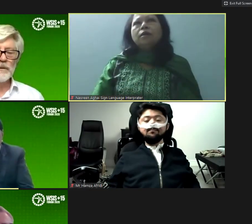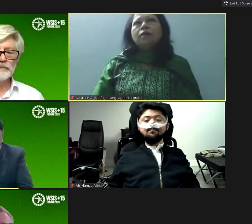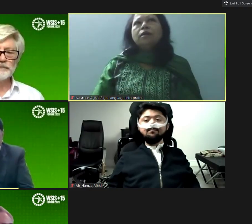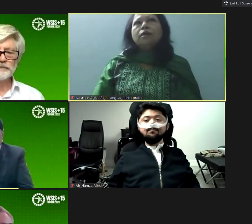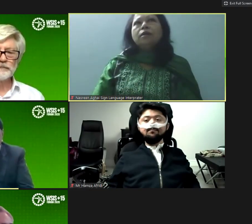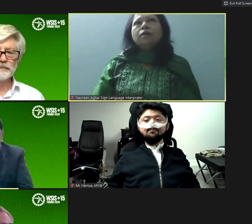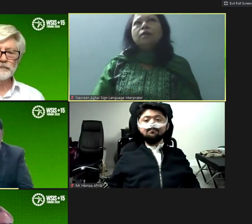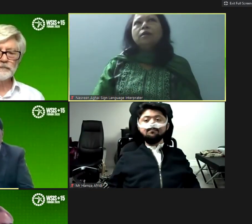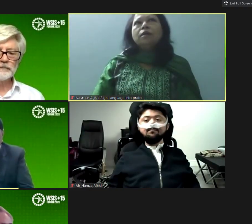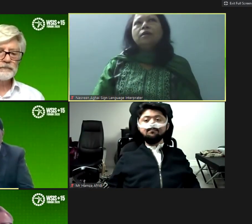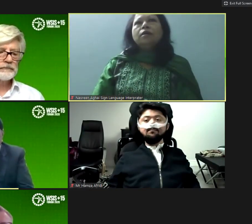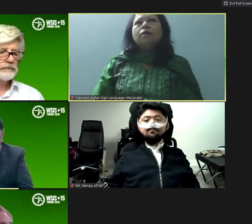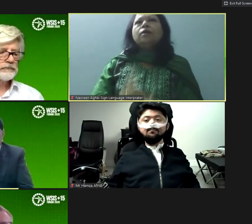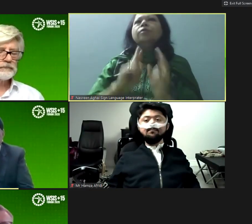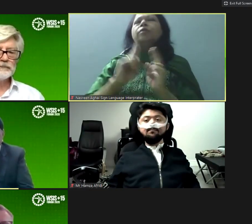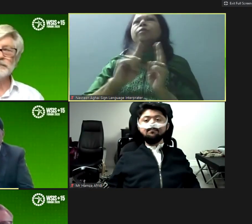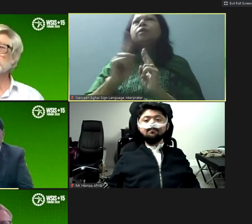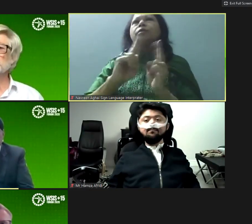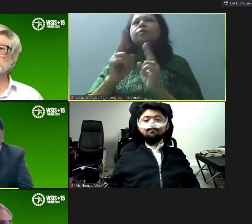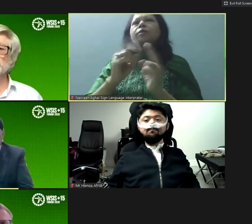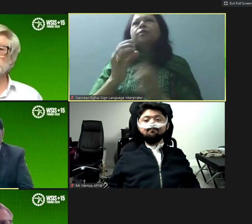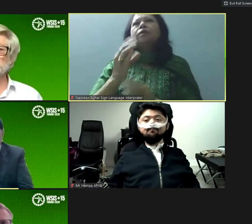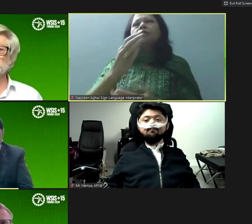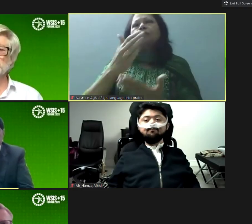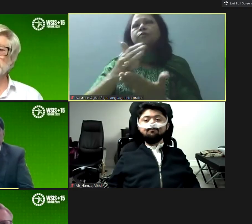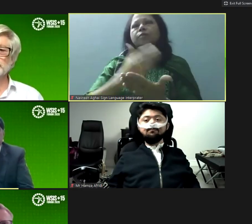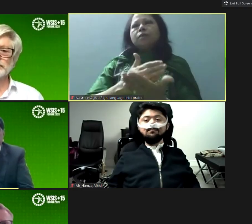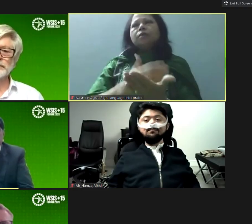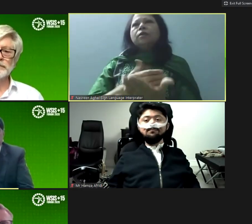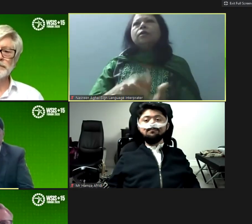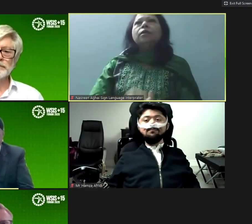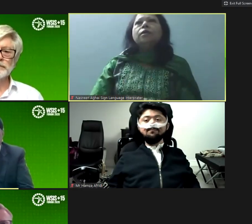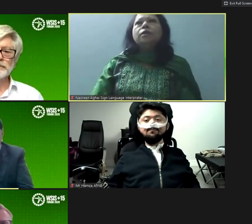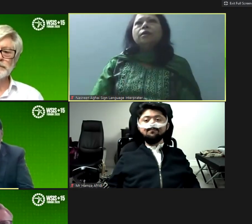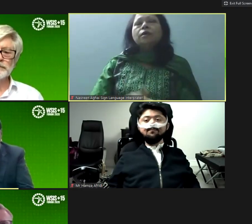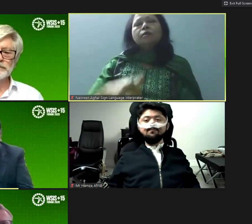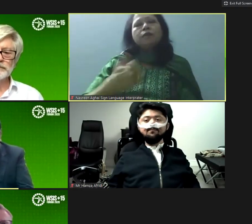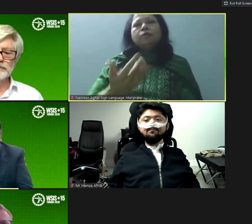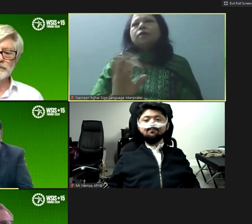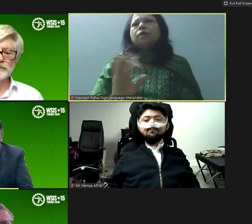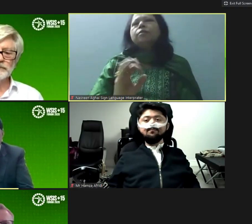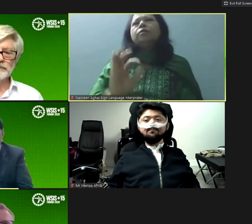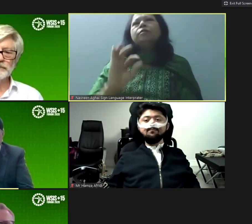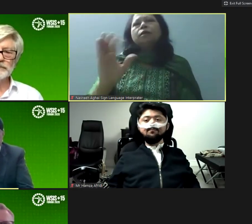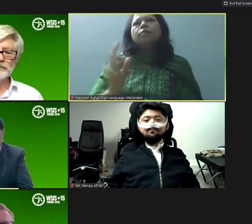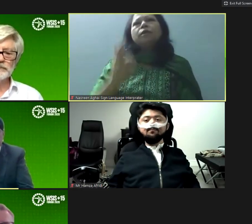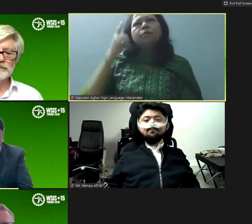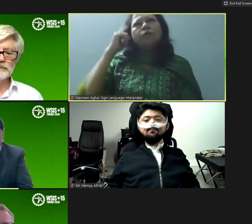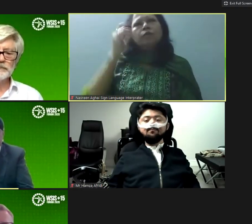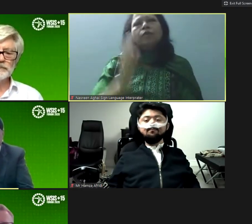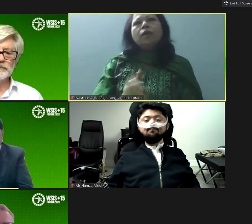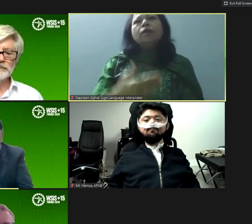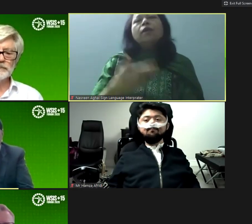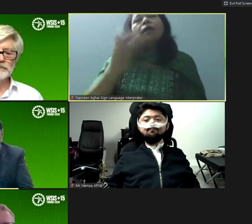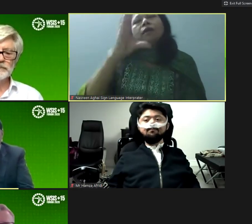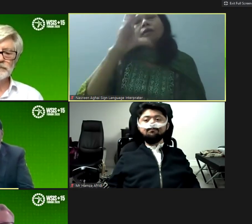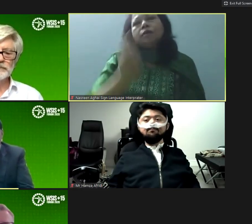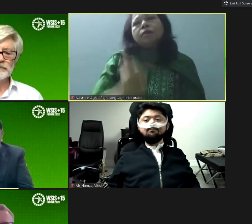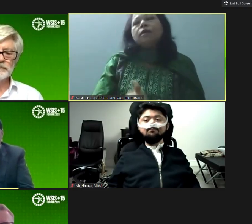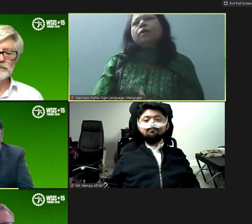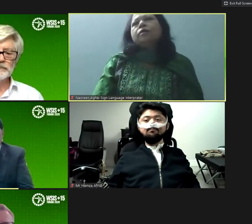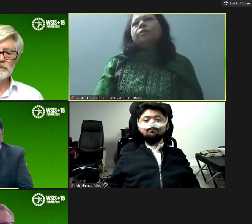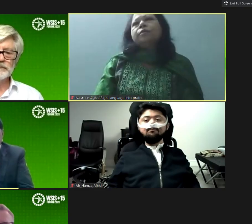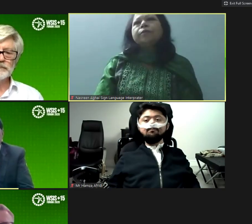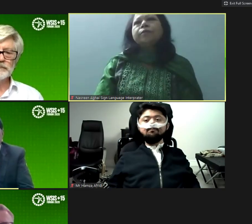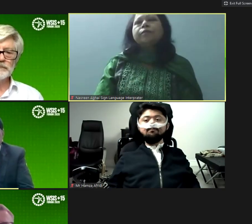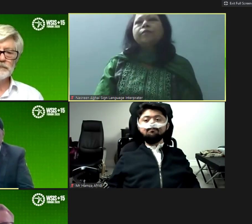the discussions or sessions of this type are not an end in themselves. They are rather a means to the ends.